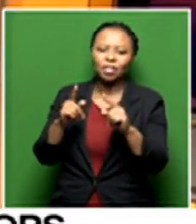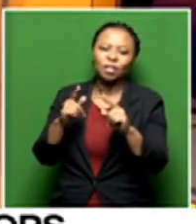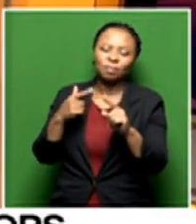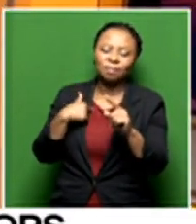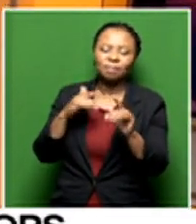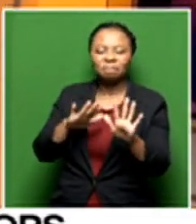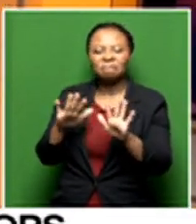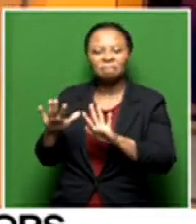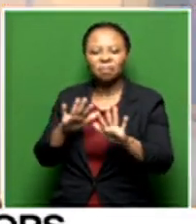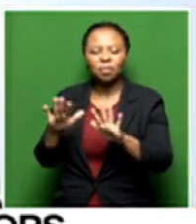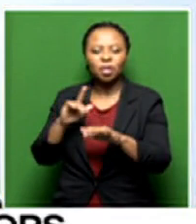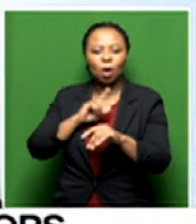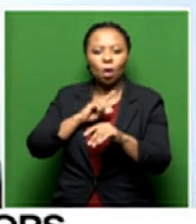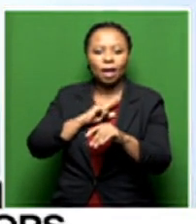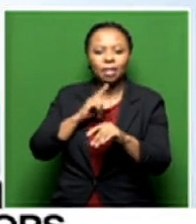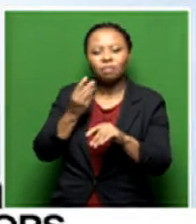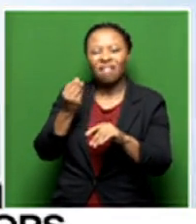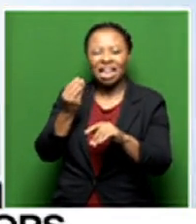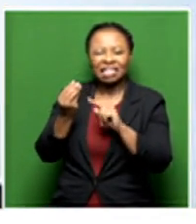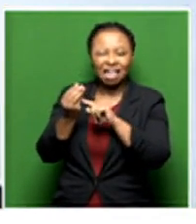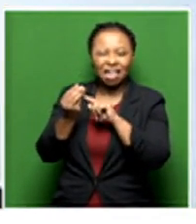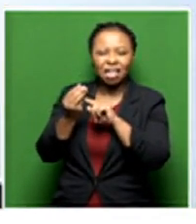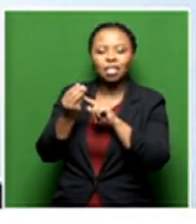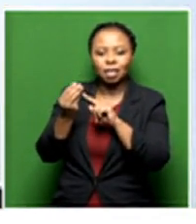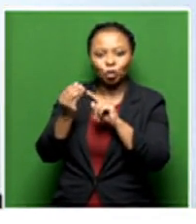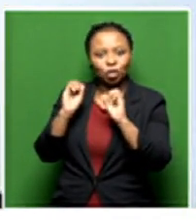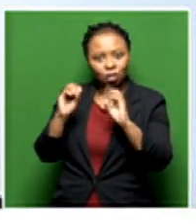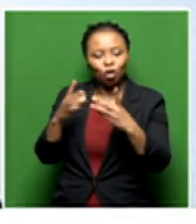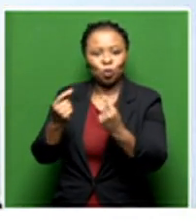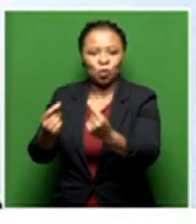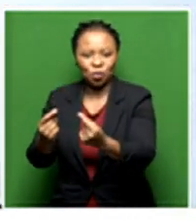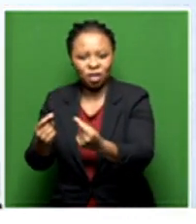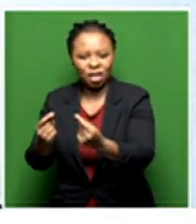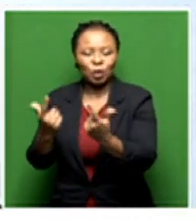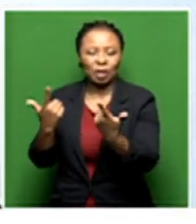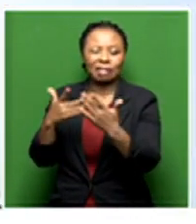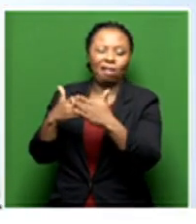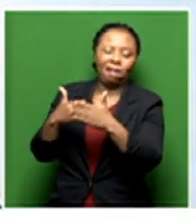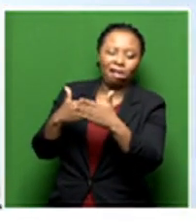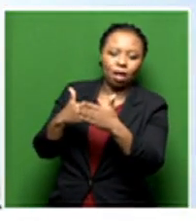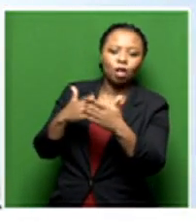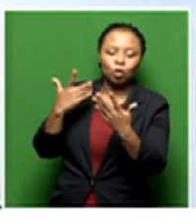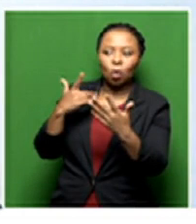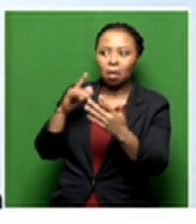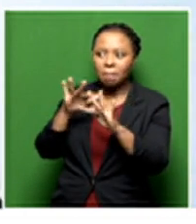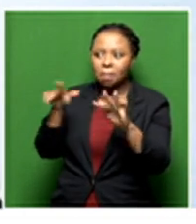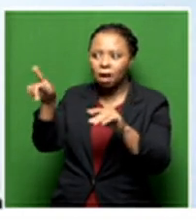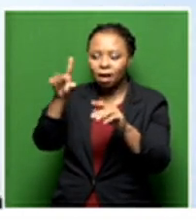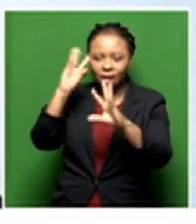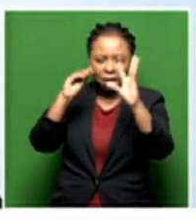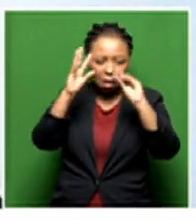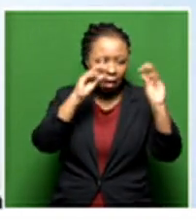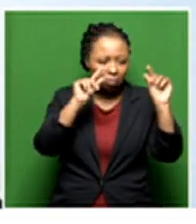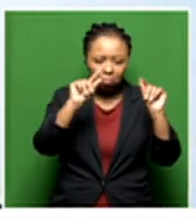of the financial part to execute what I'm currently doing now. So yeah, I just had to learn a lot from people. And